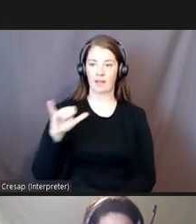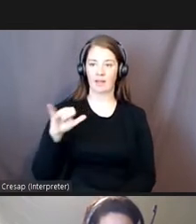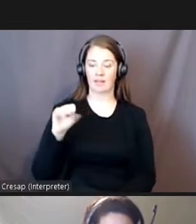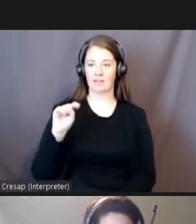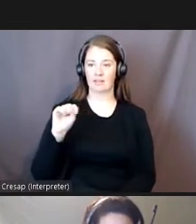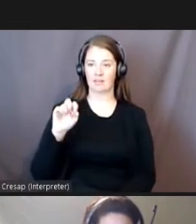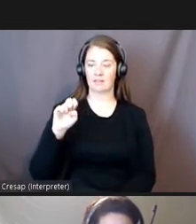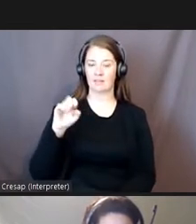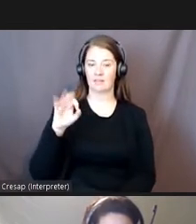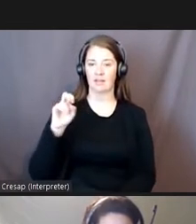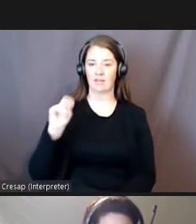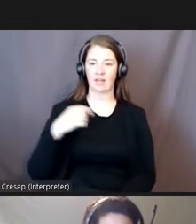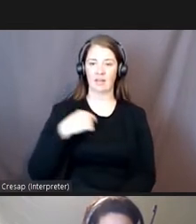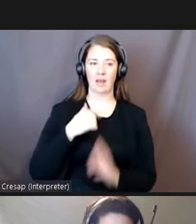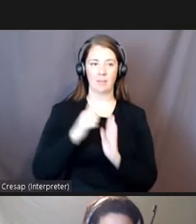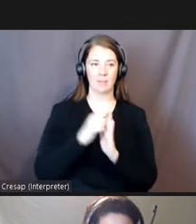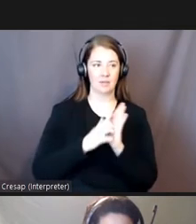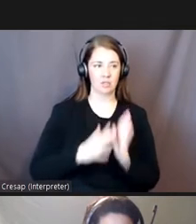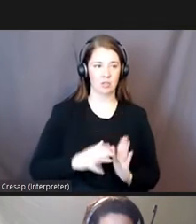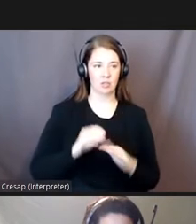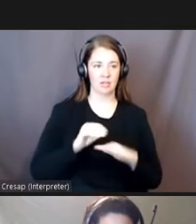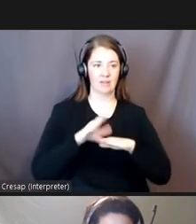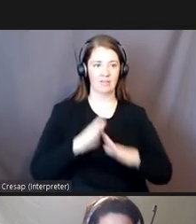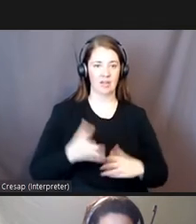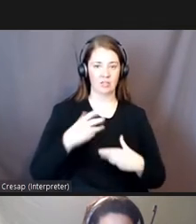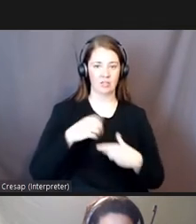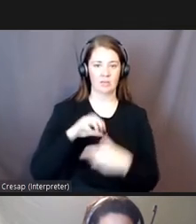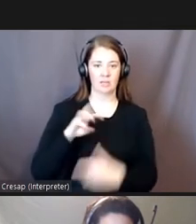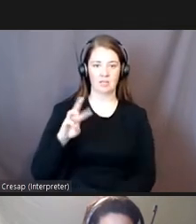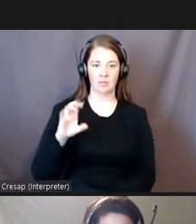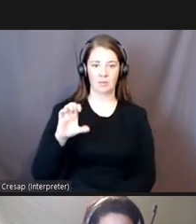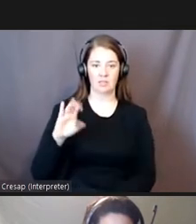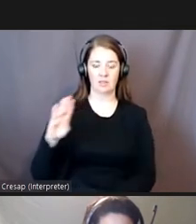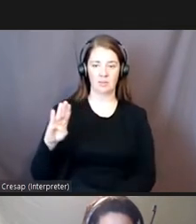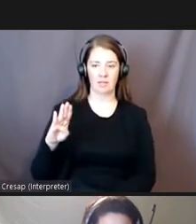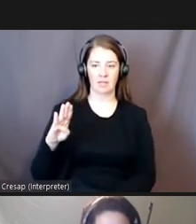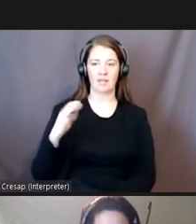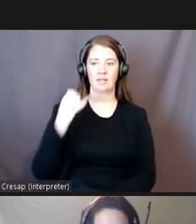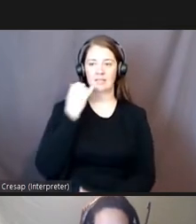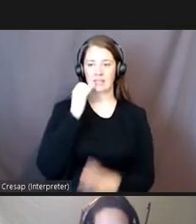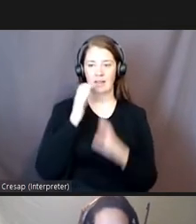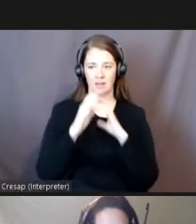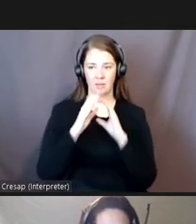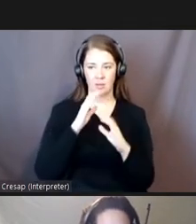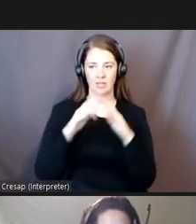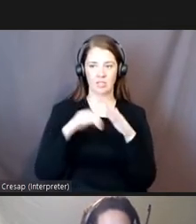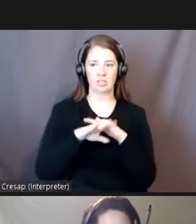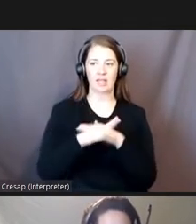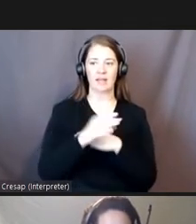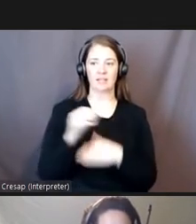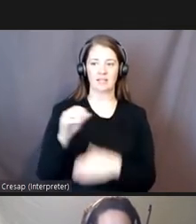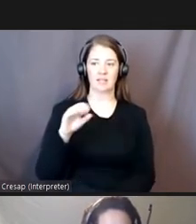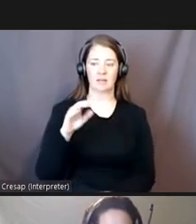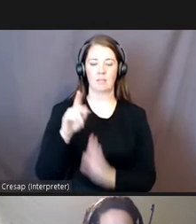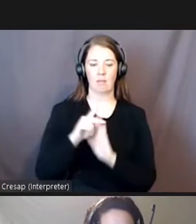I'm an attorney advisor in WCB, the Telecommunications Access and Policy Division.